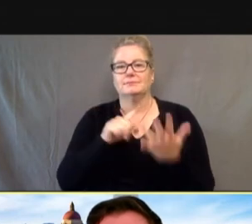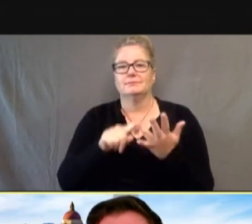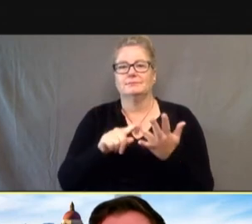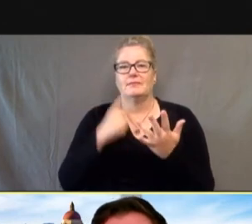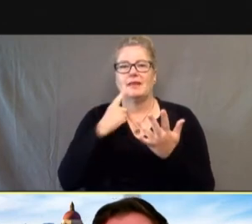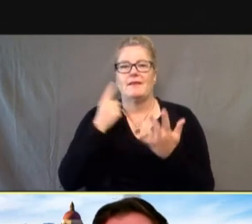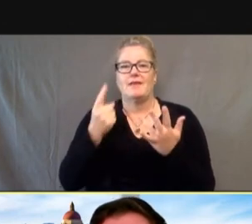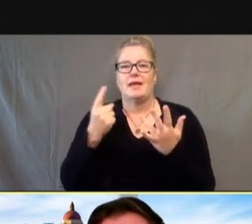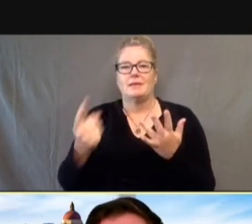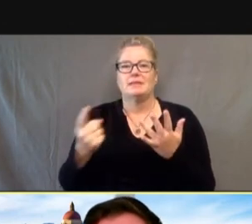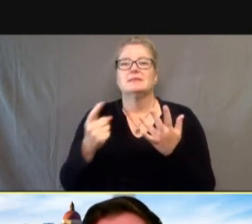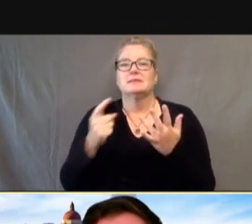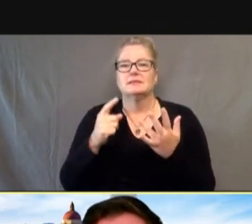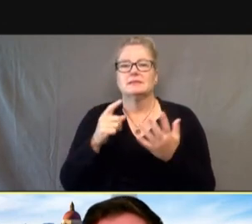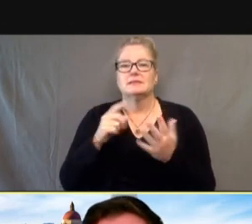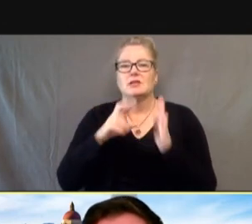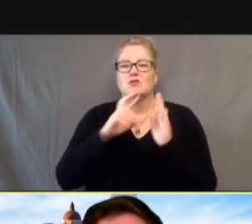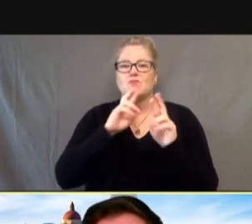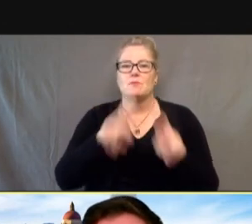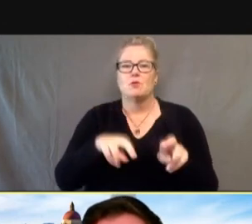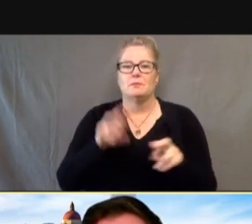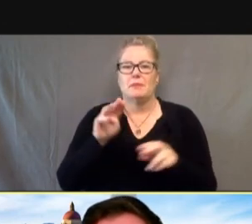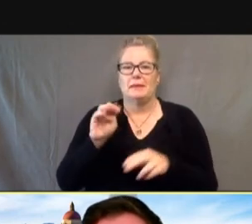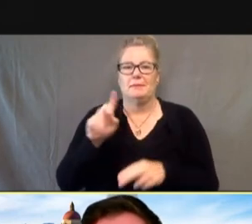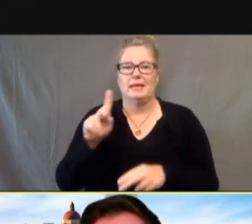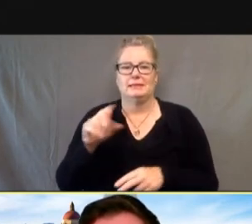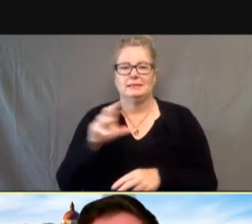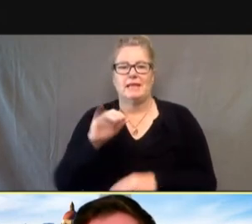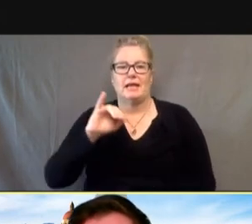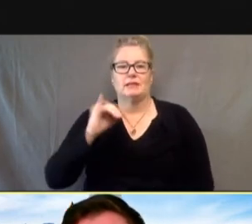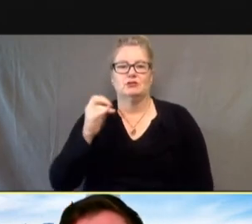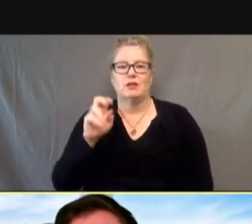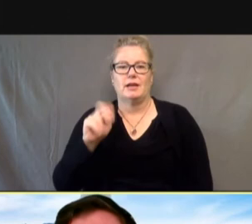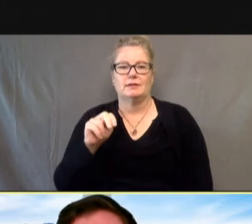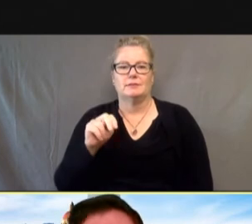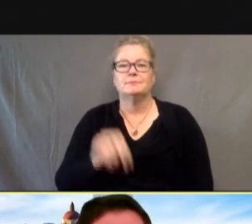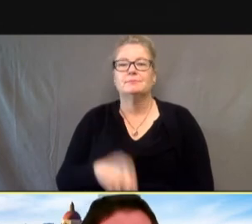Jain, and Disability as Diversity.